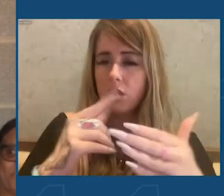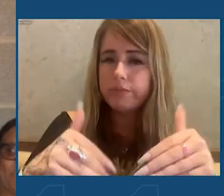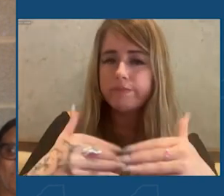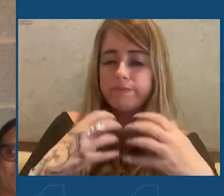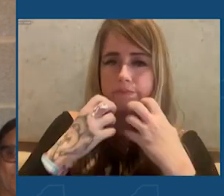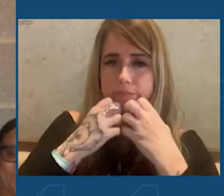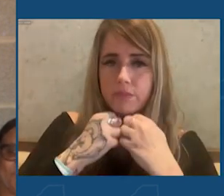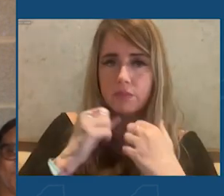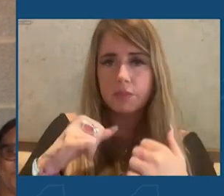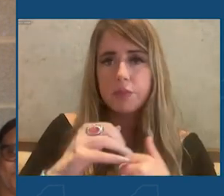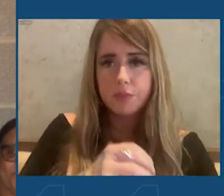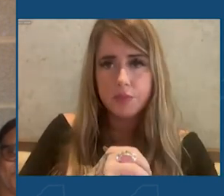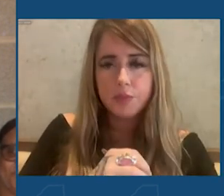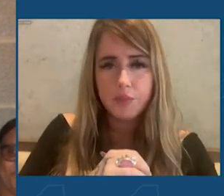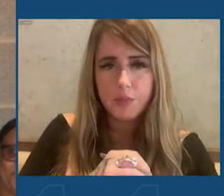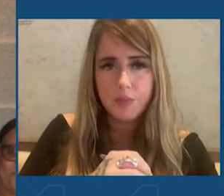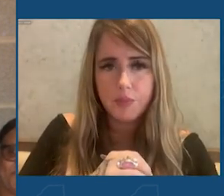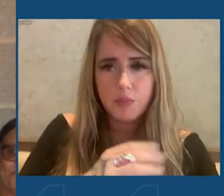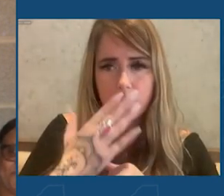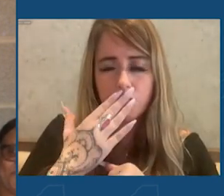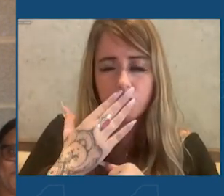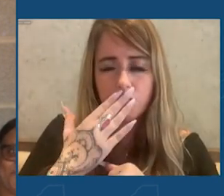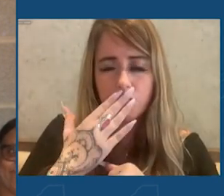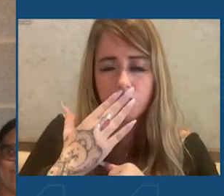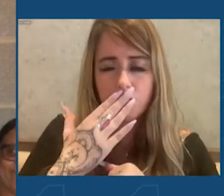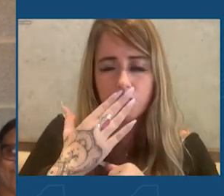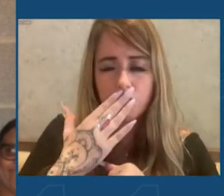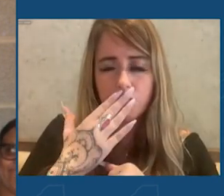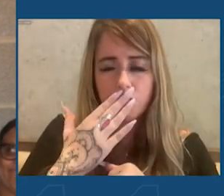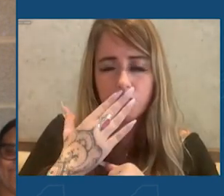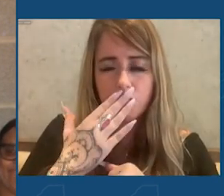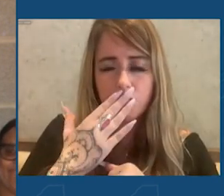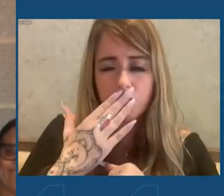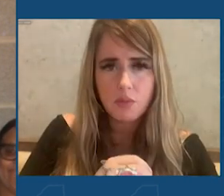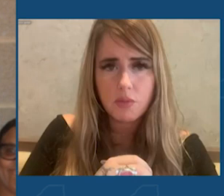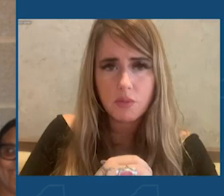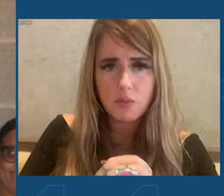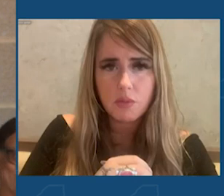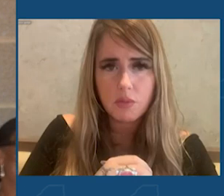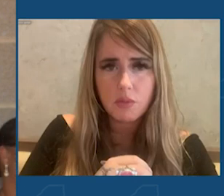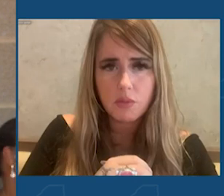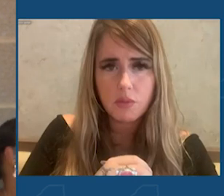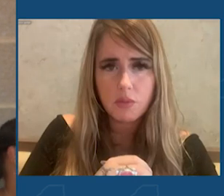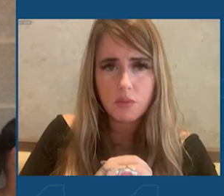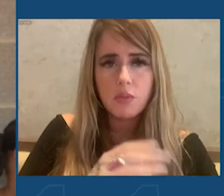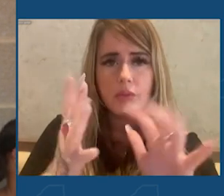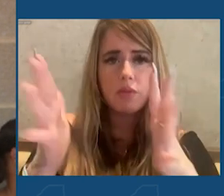today for all of us, and thank you for your commitment to our veterans and to the state. Thank you, Madam.